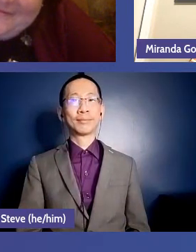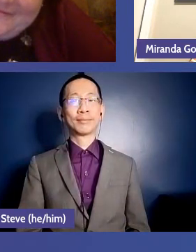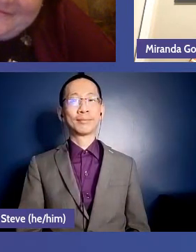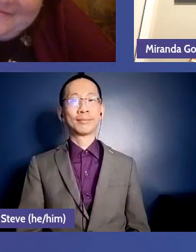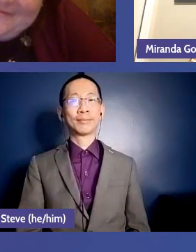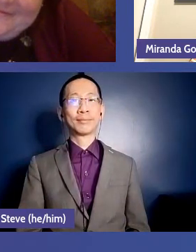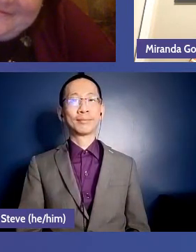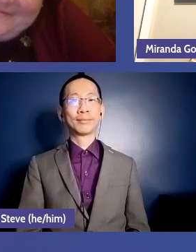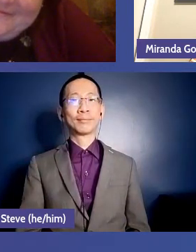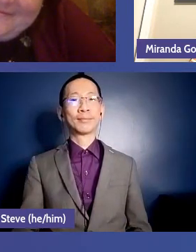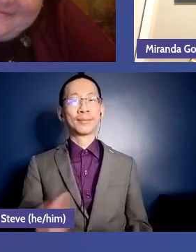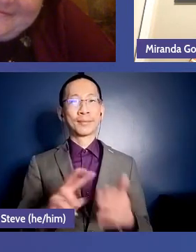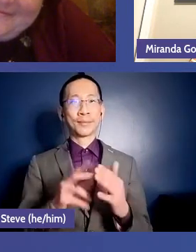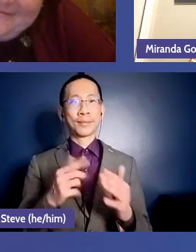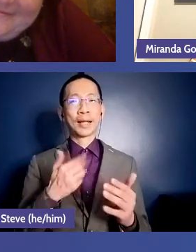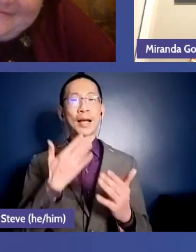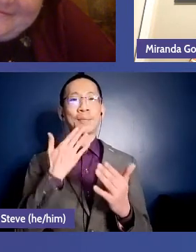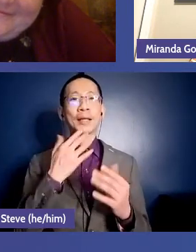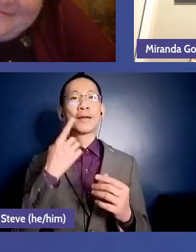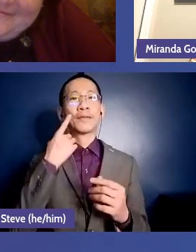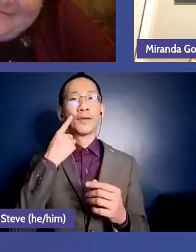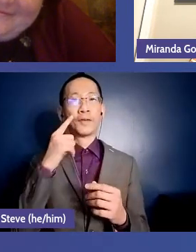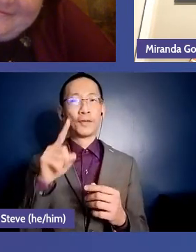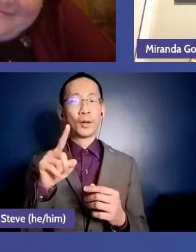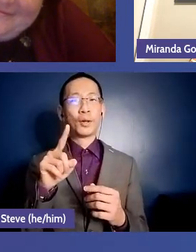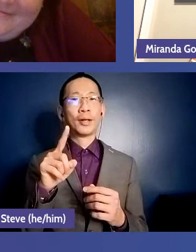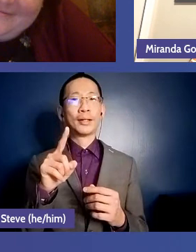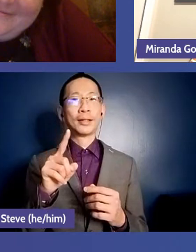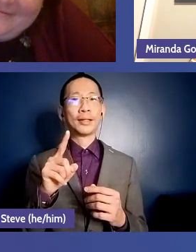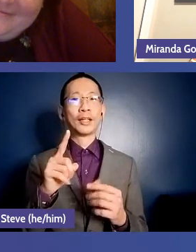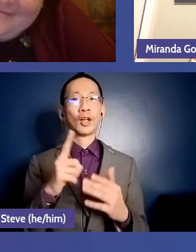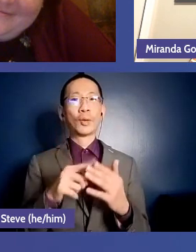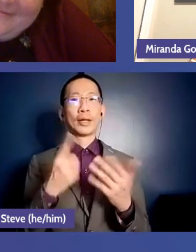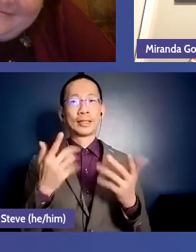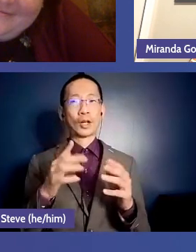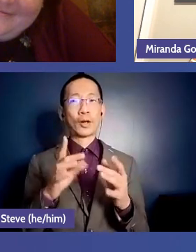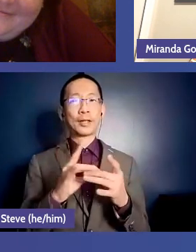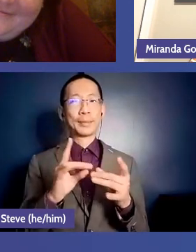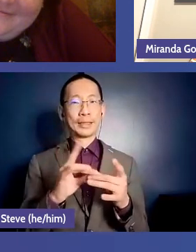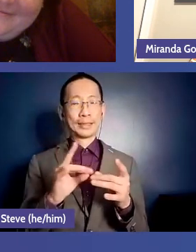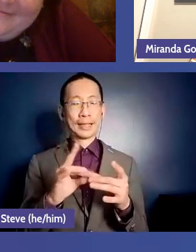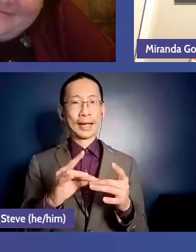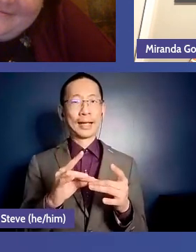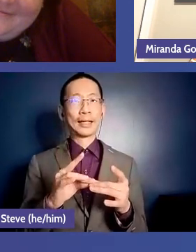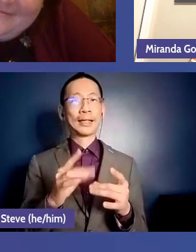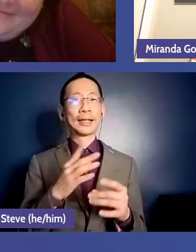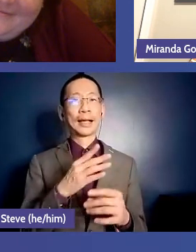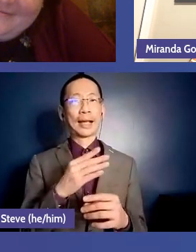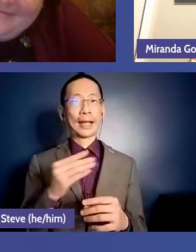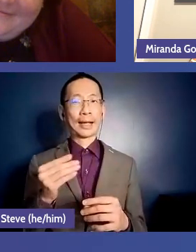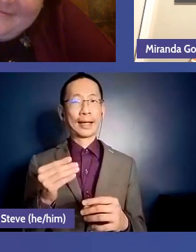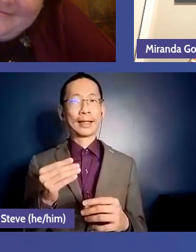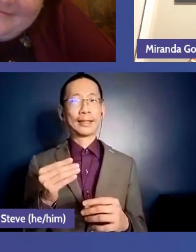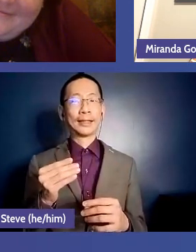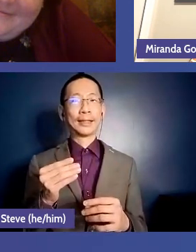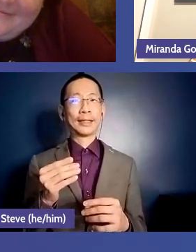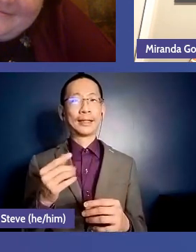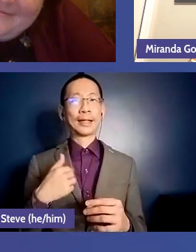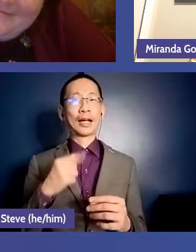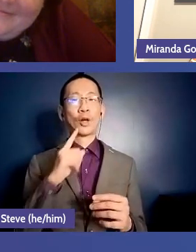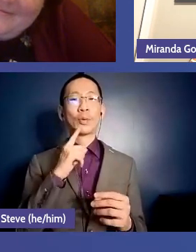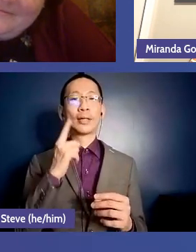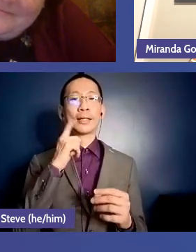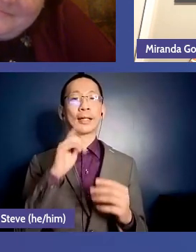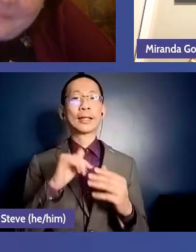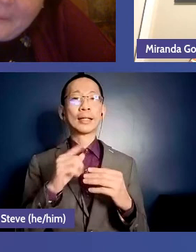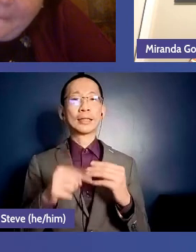Yeah, I mean, I'm just thankful for, what has already been said. And I really think it's